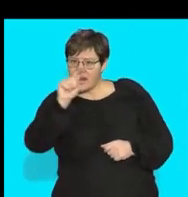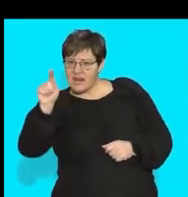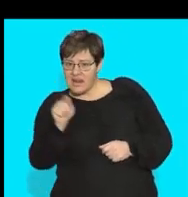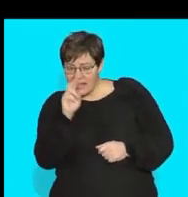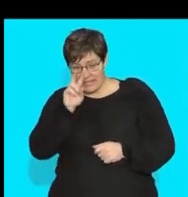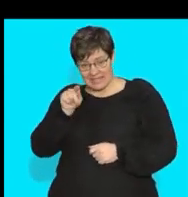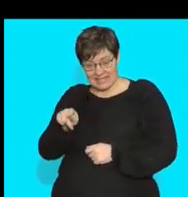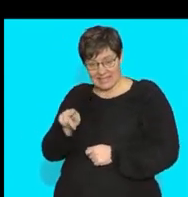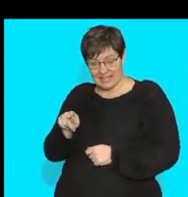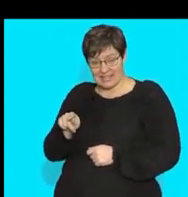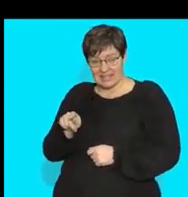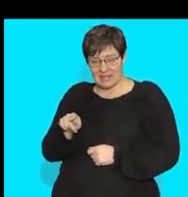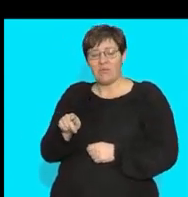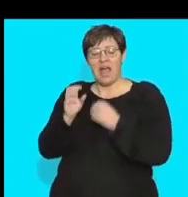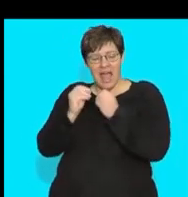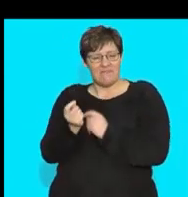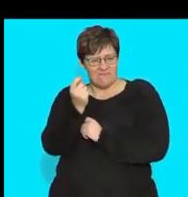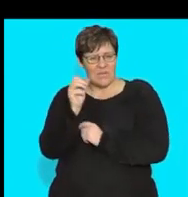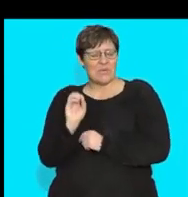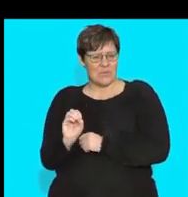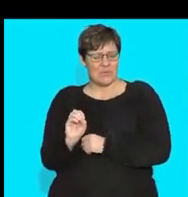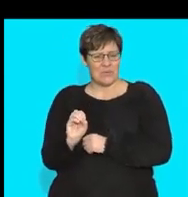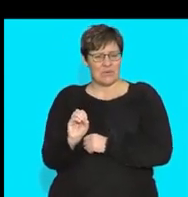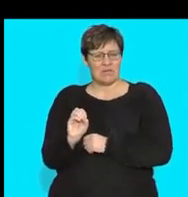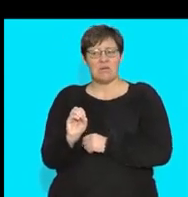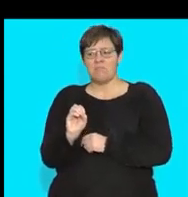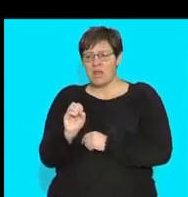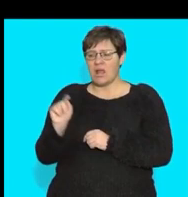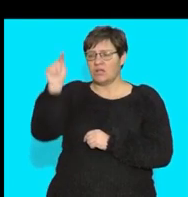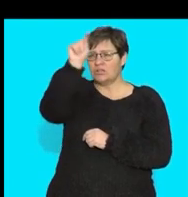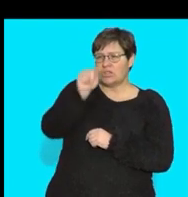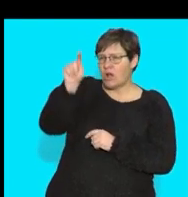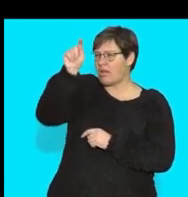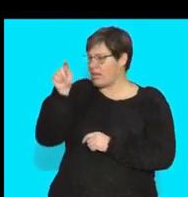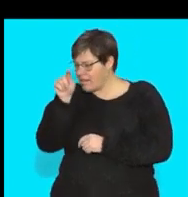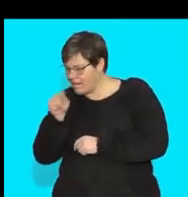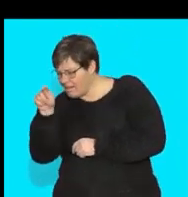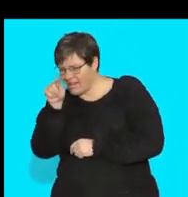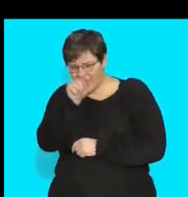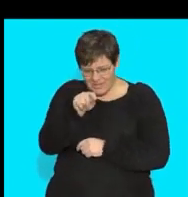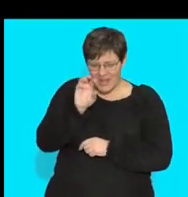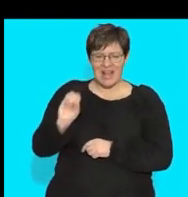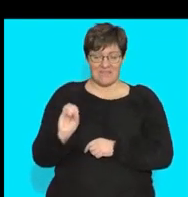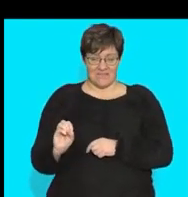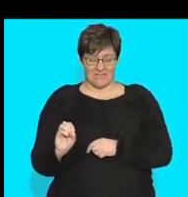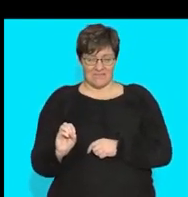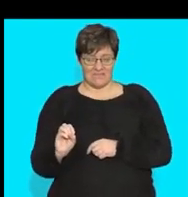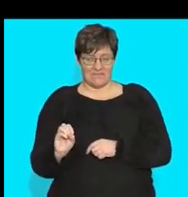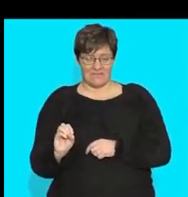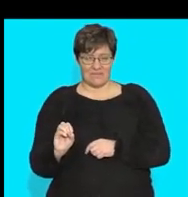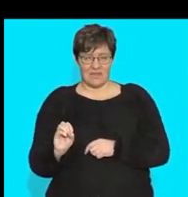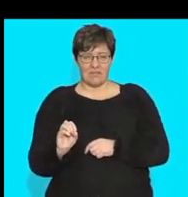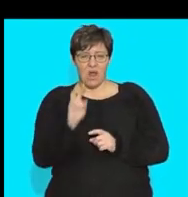up, do you see what I'm doing? I've got quite a few that I can circle. However, if